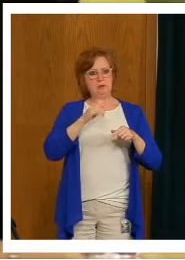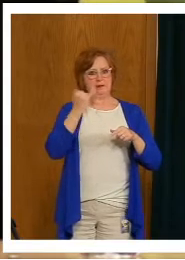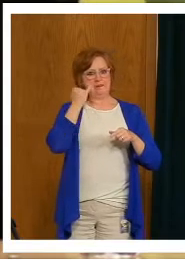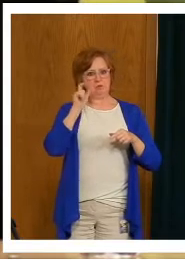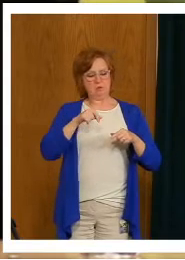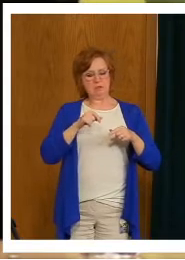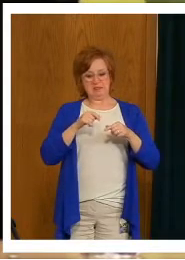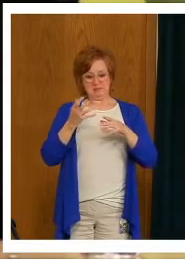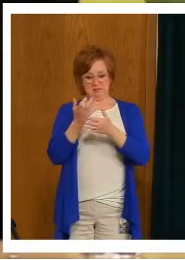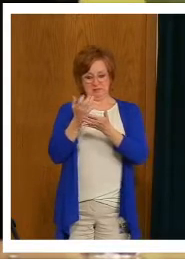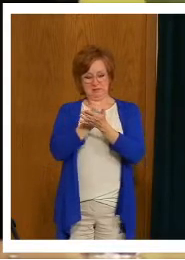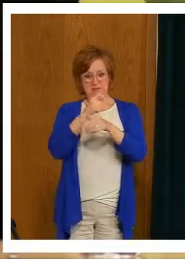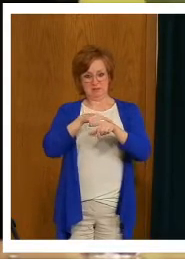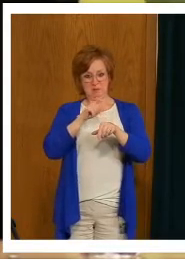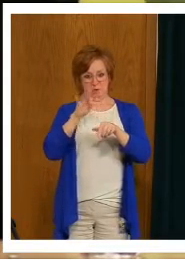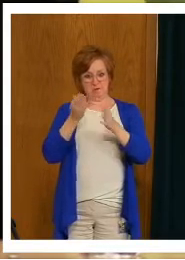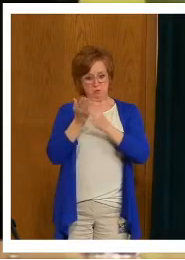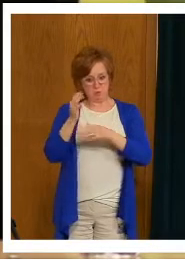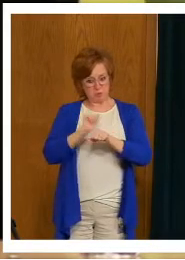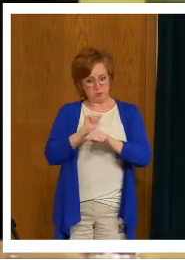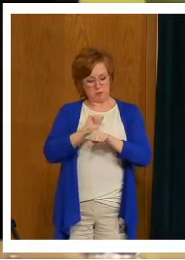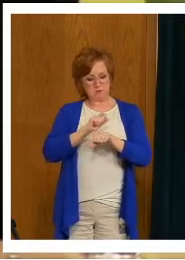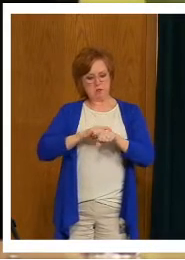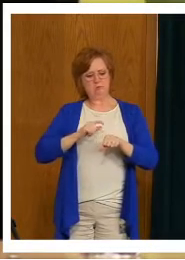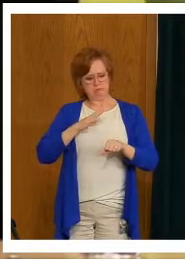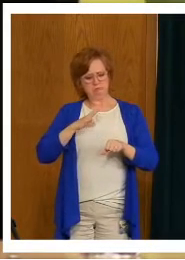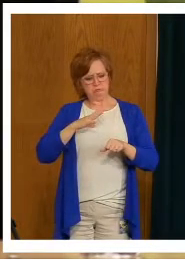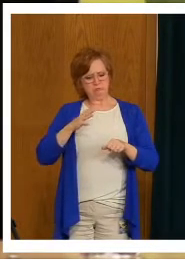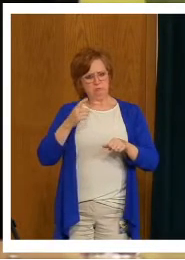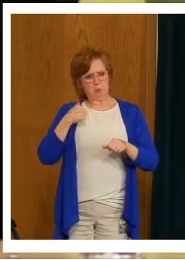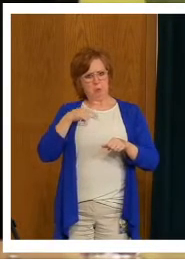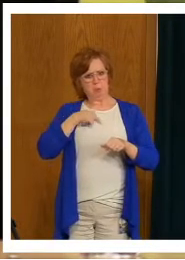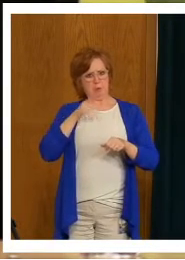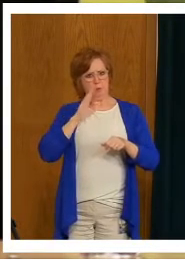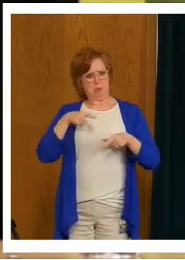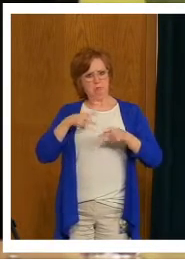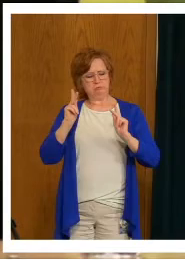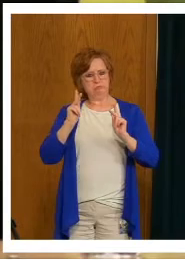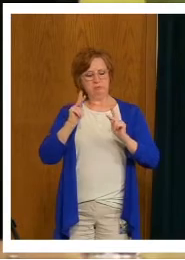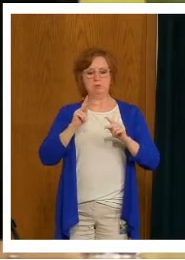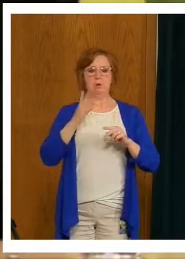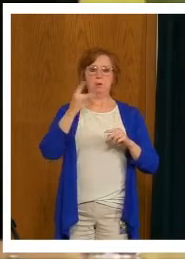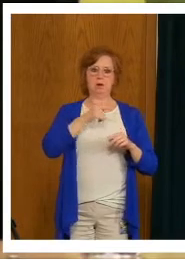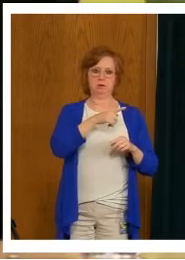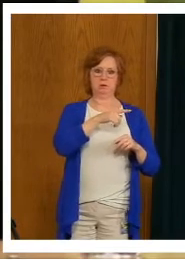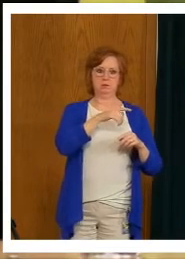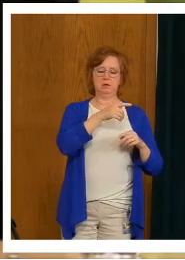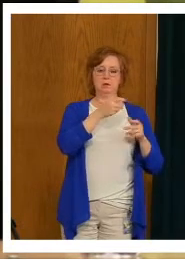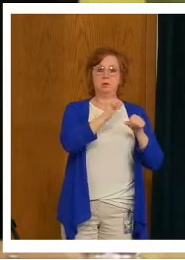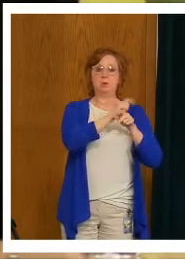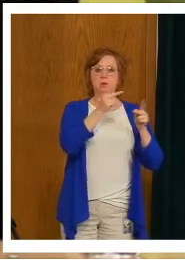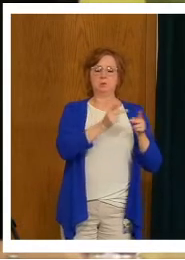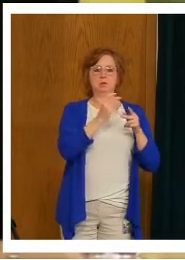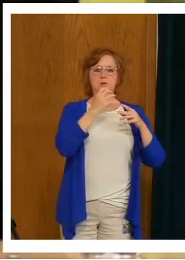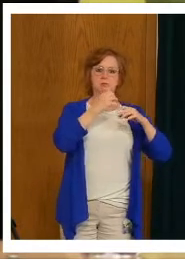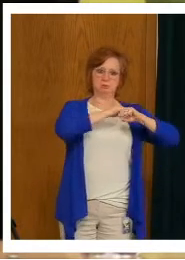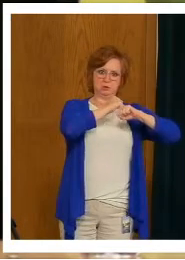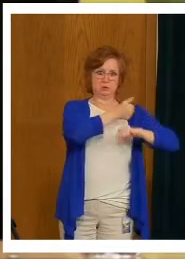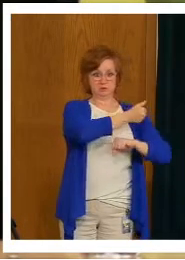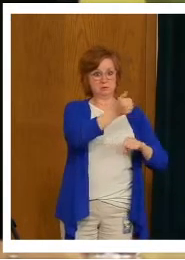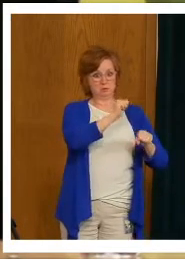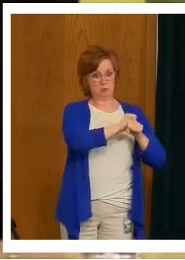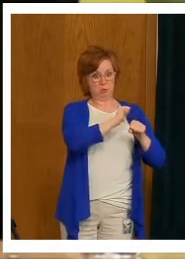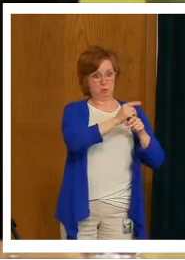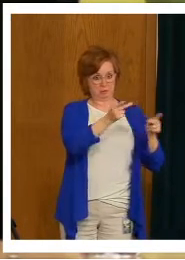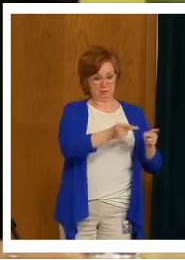be during work hours. It's the best way for you to protect your workplace. It's the best way for you to protect your